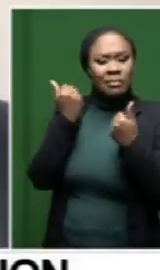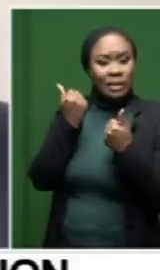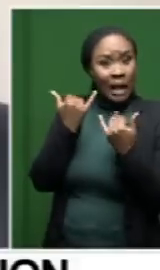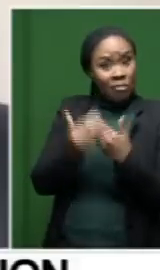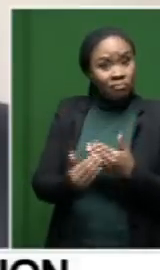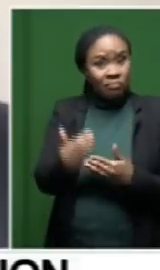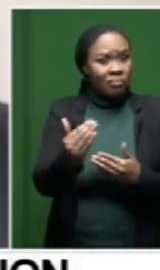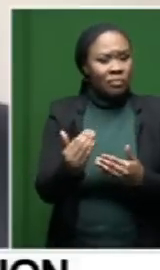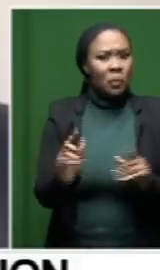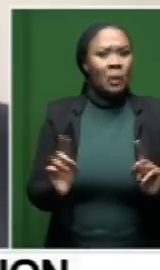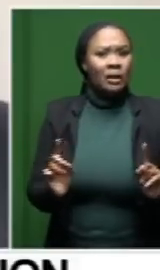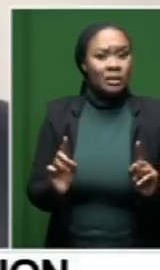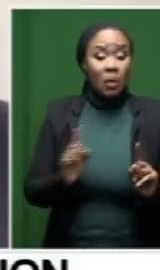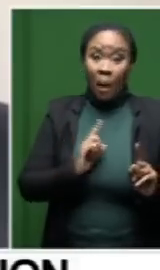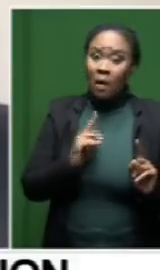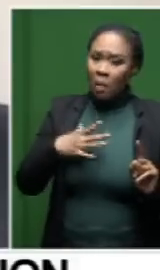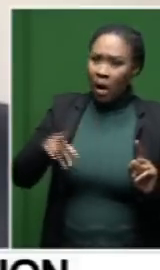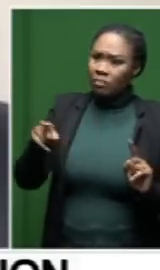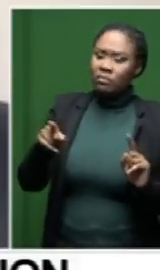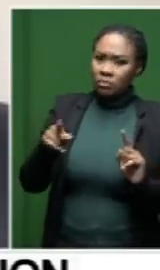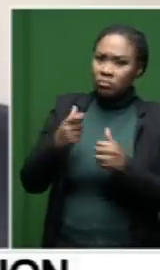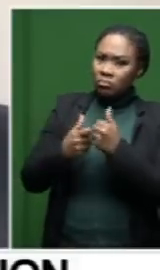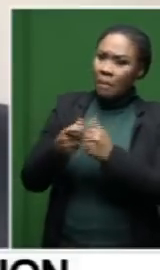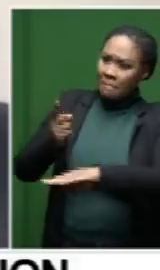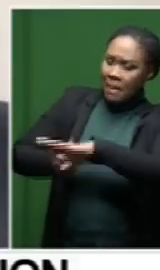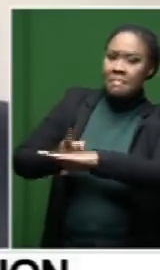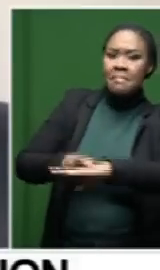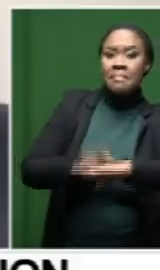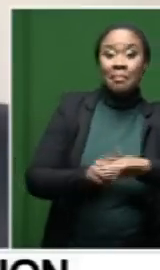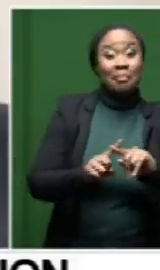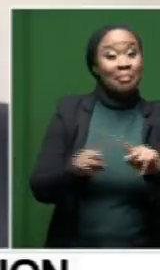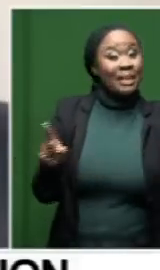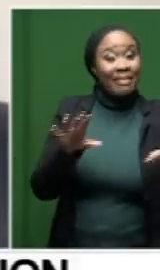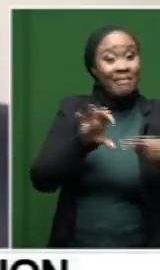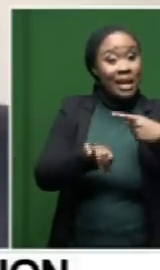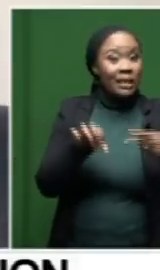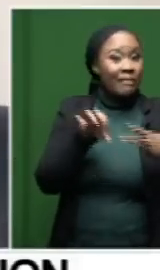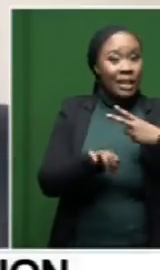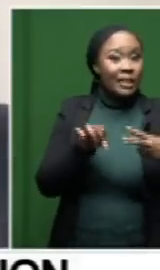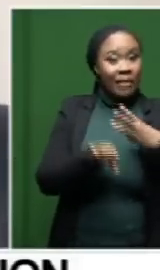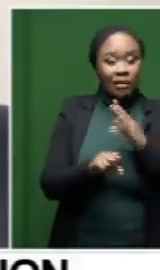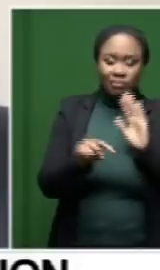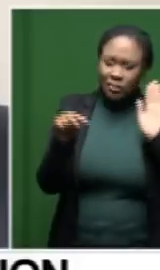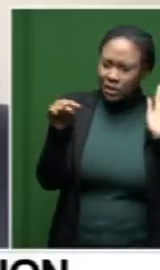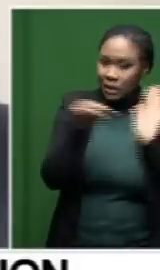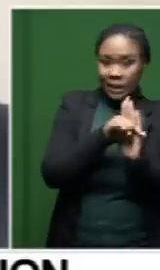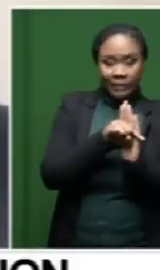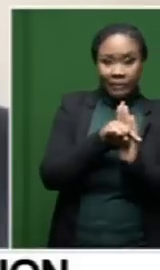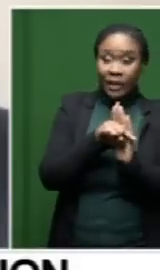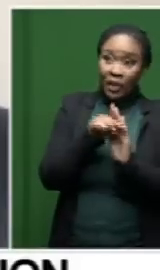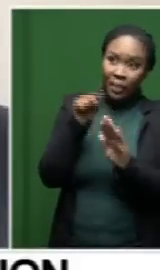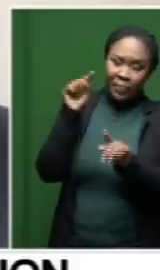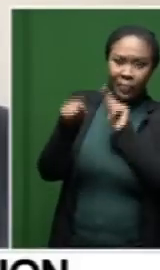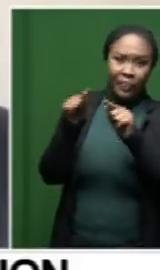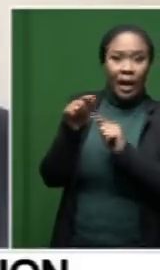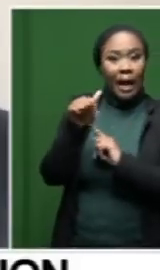from here. And obviously, we want repercussions, but the findings are so negative towards the ruling party, the